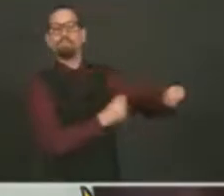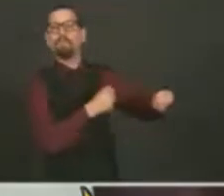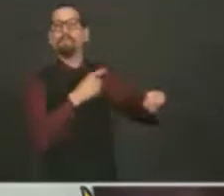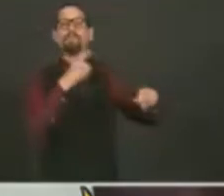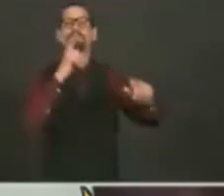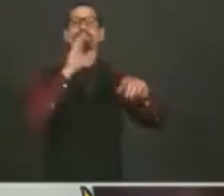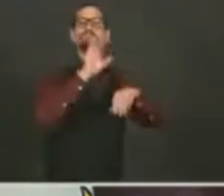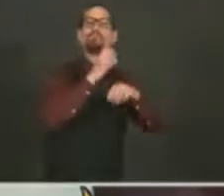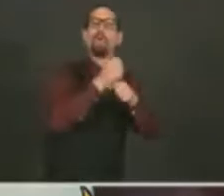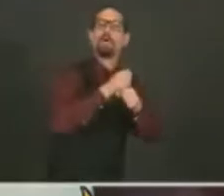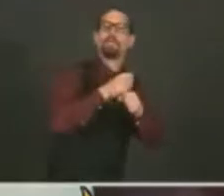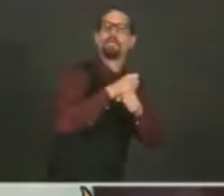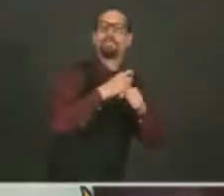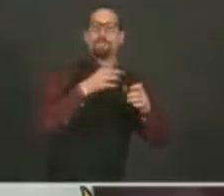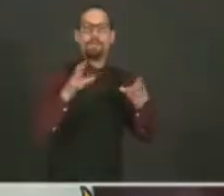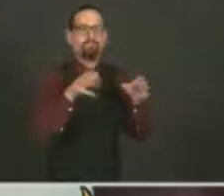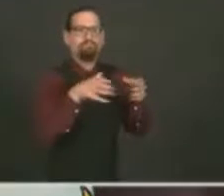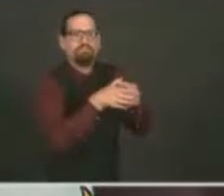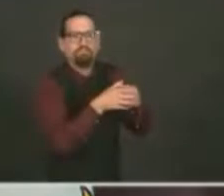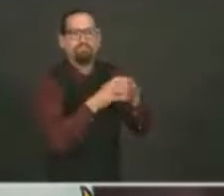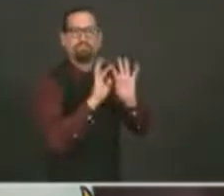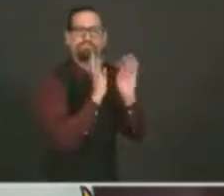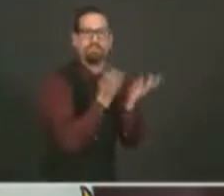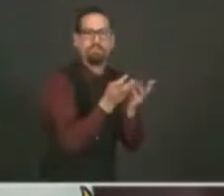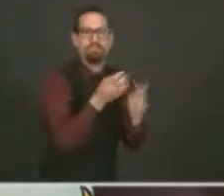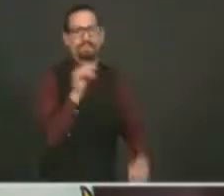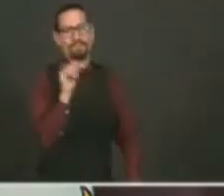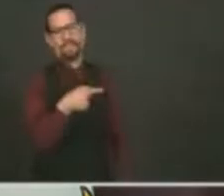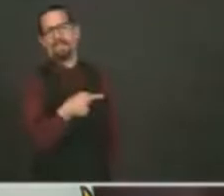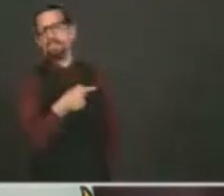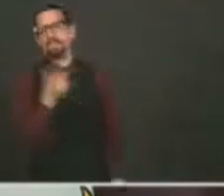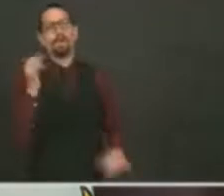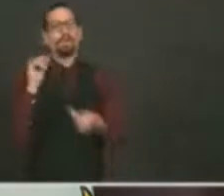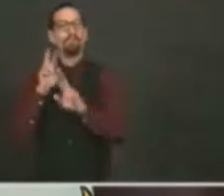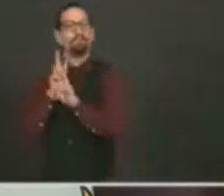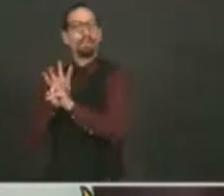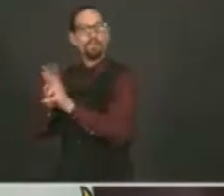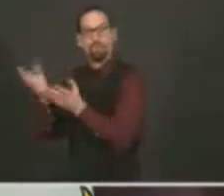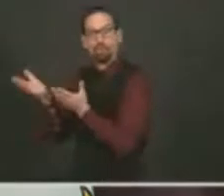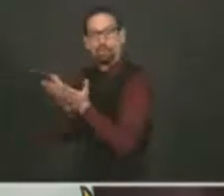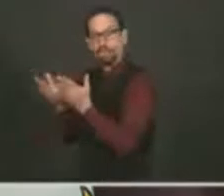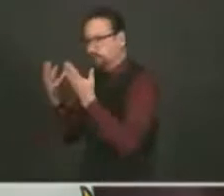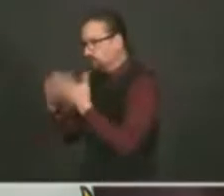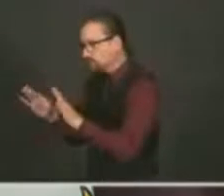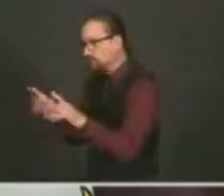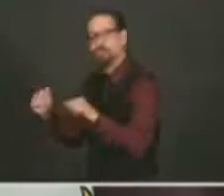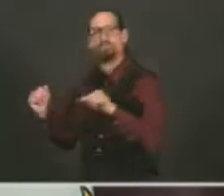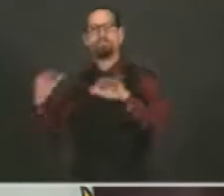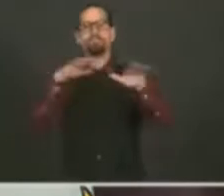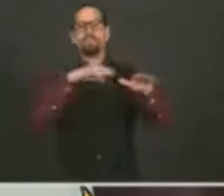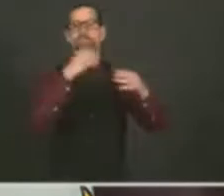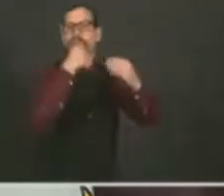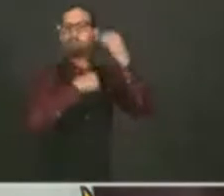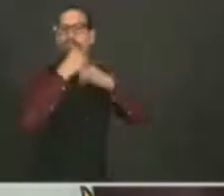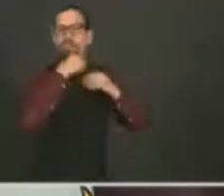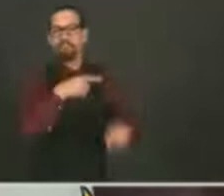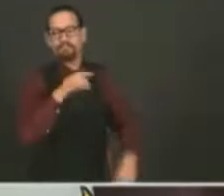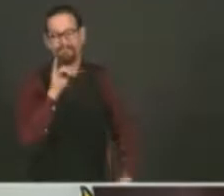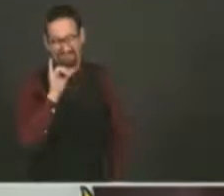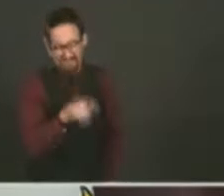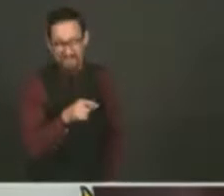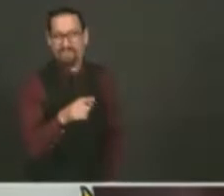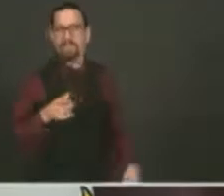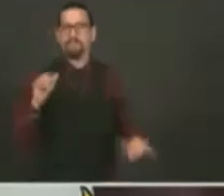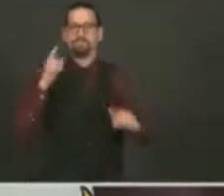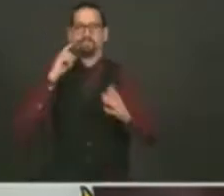from, and they're going to cause a serious spike if we don't get serious now and change